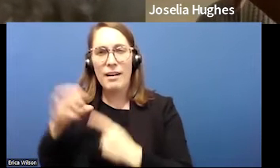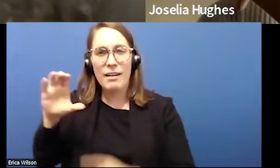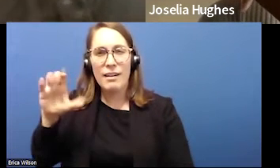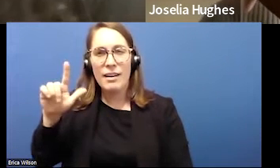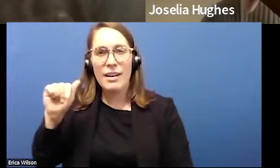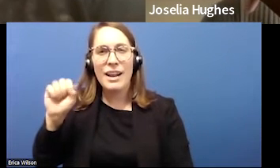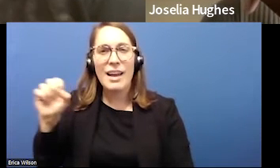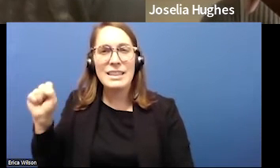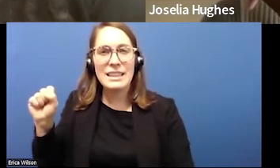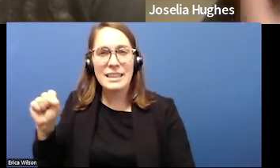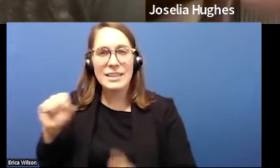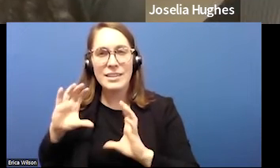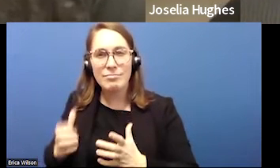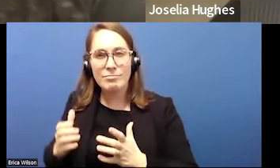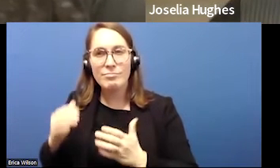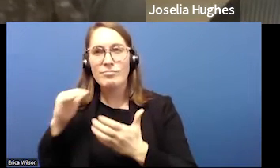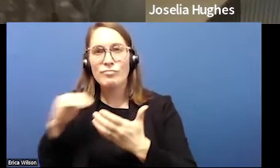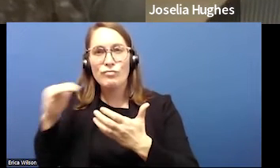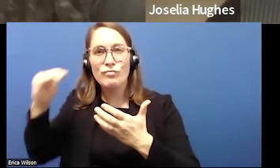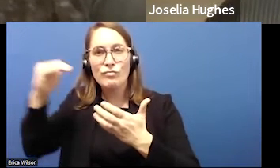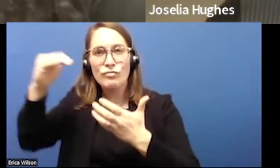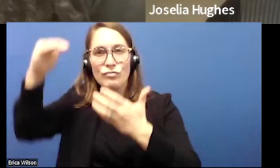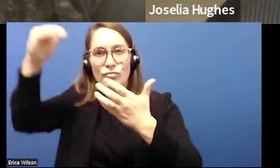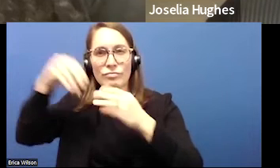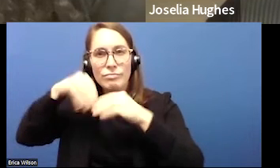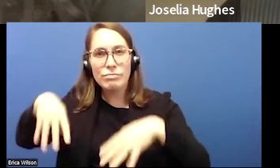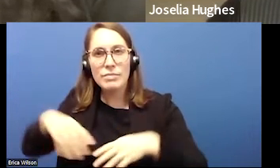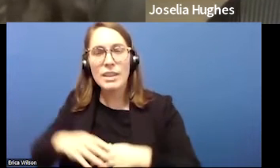I'm thinking about class.